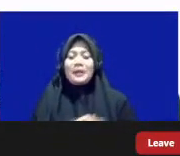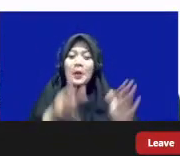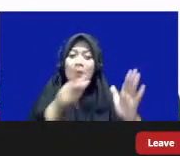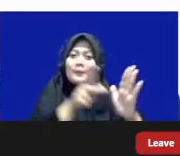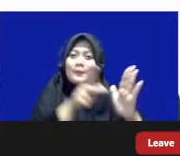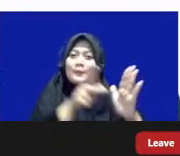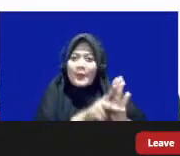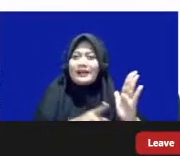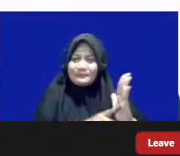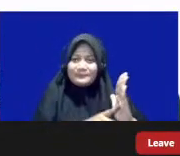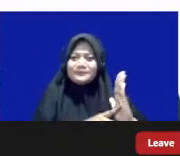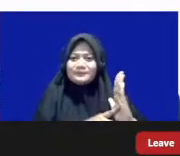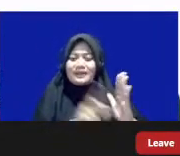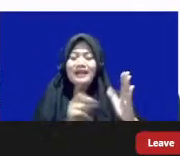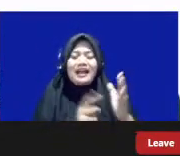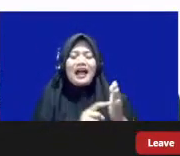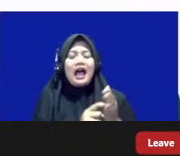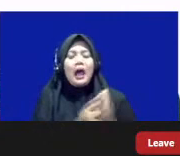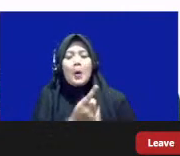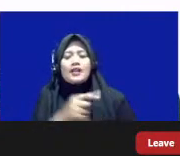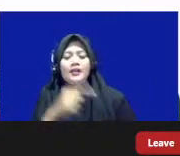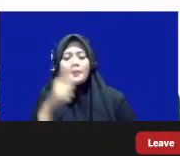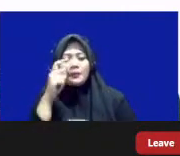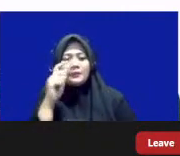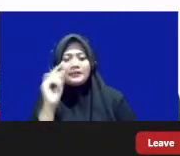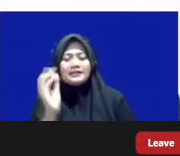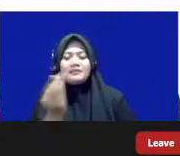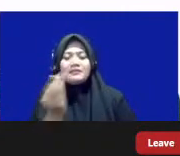now owned by the government itself.